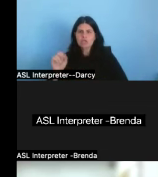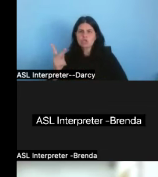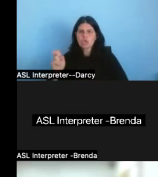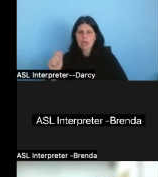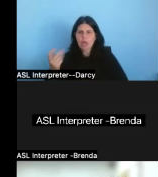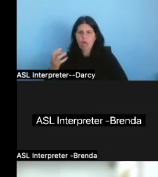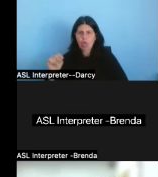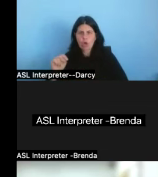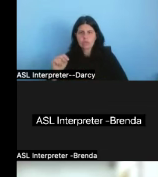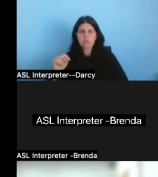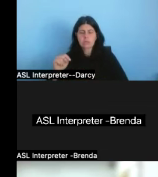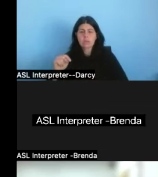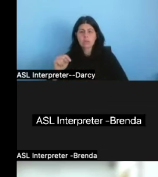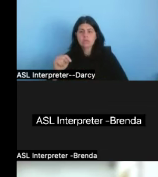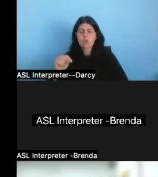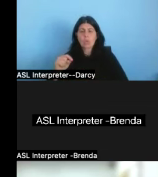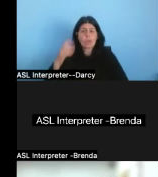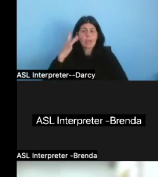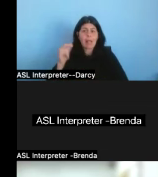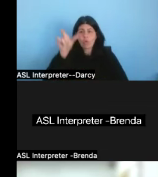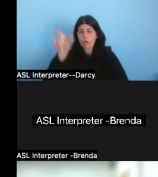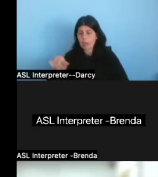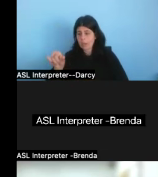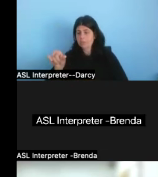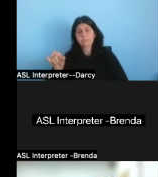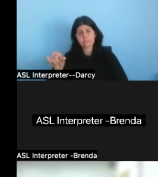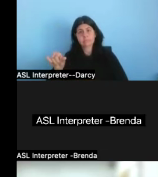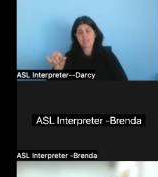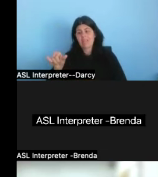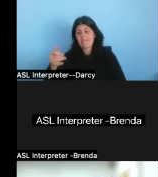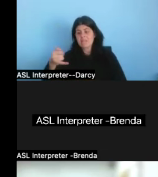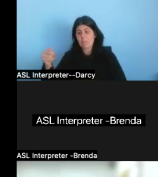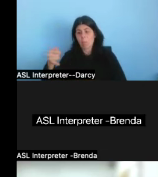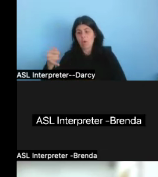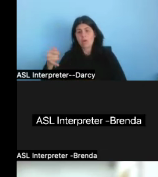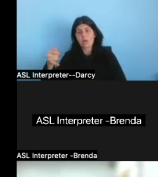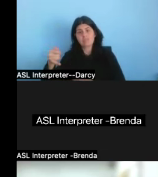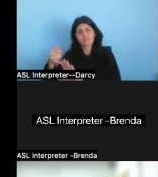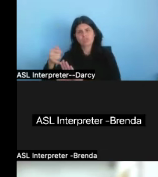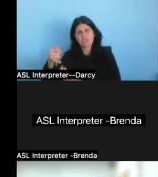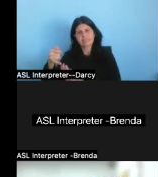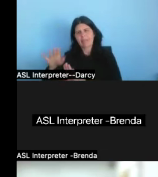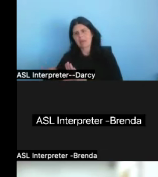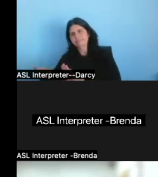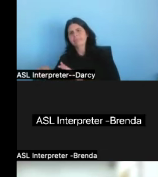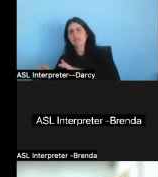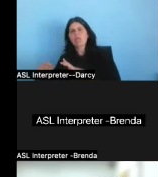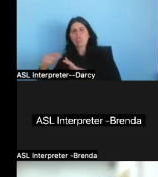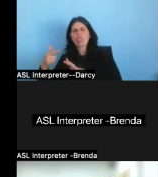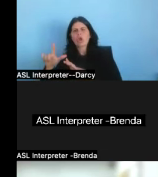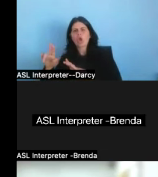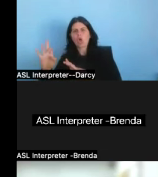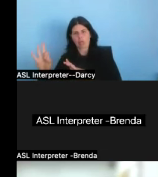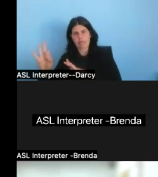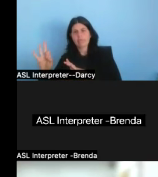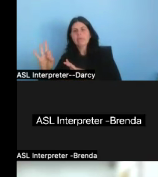border, and it just intersects with the Gulf of California. So it's more or less the southern extent